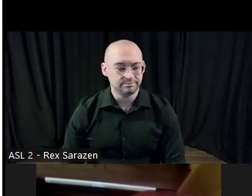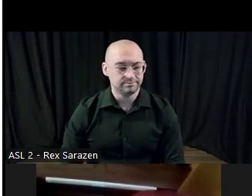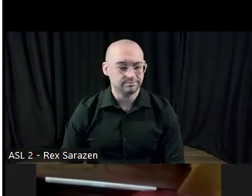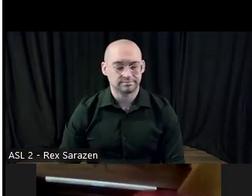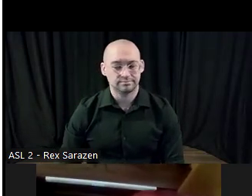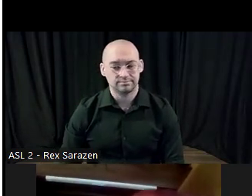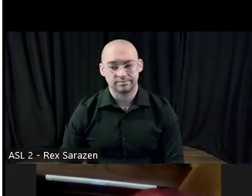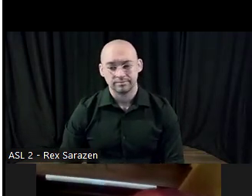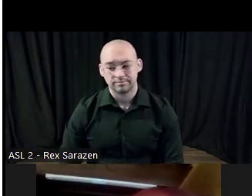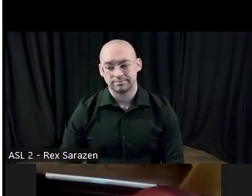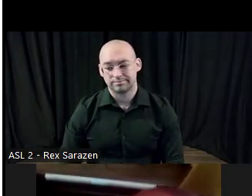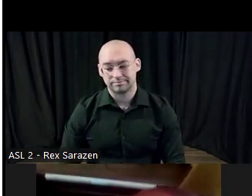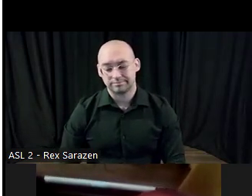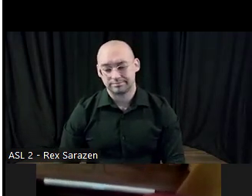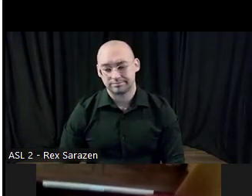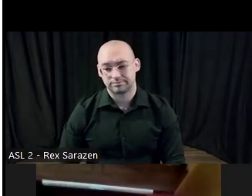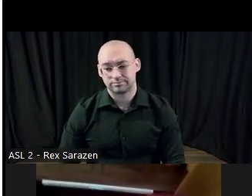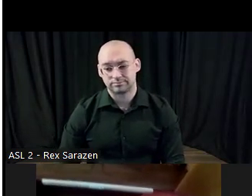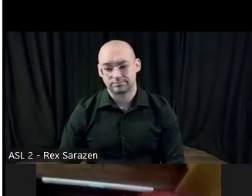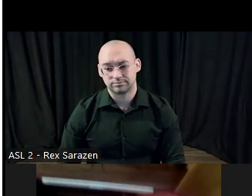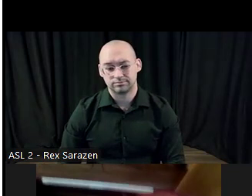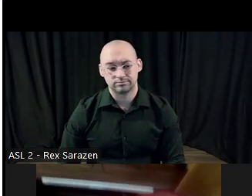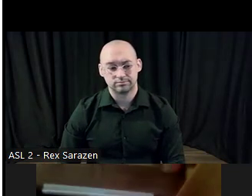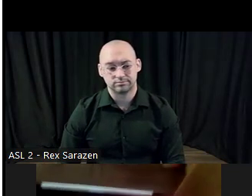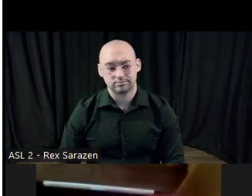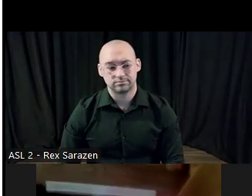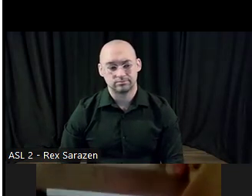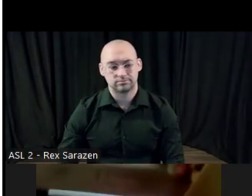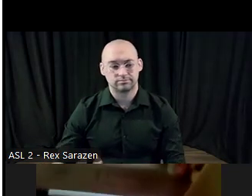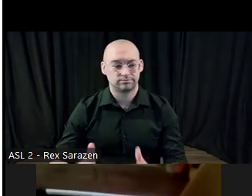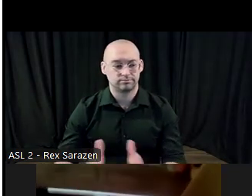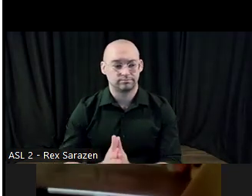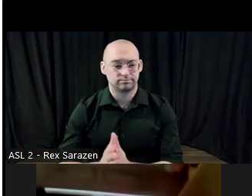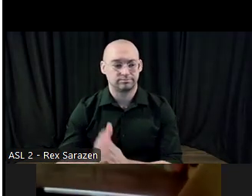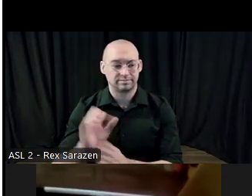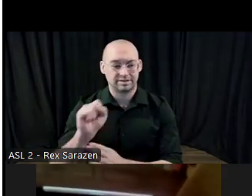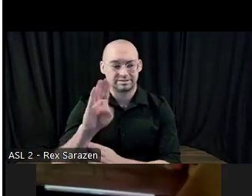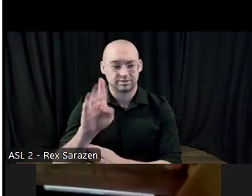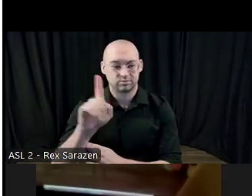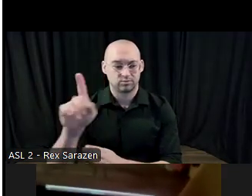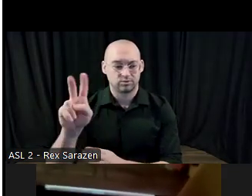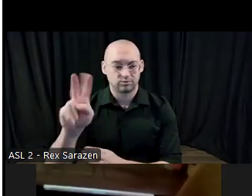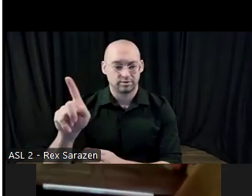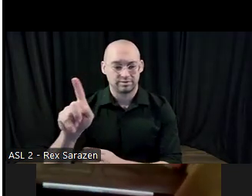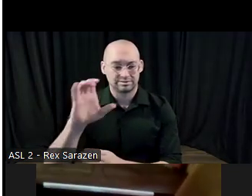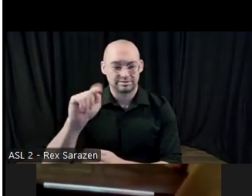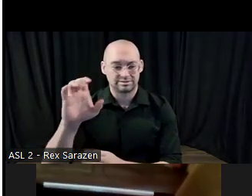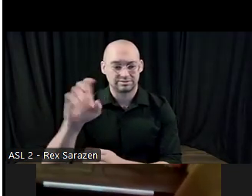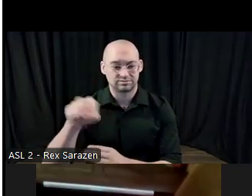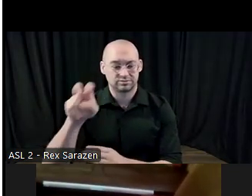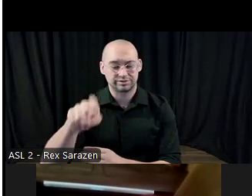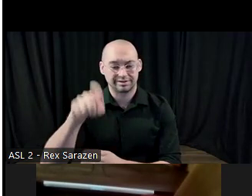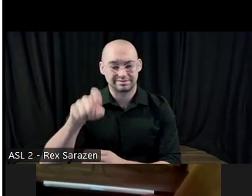Is that the last one? Okay, here we go. SB 1121, the CTC